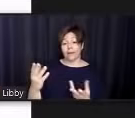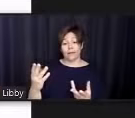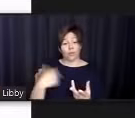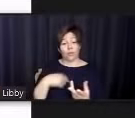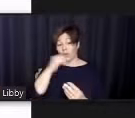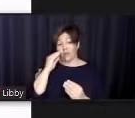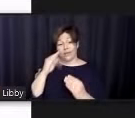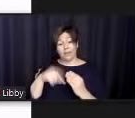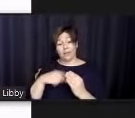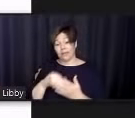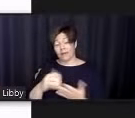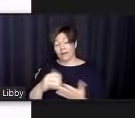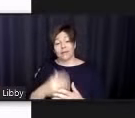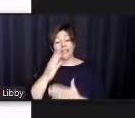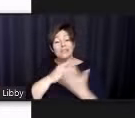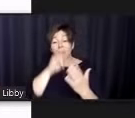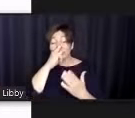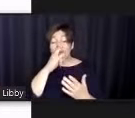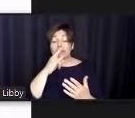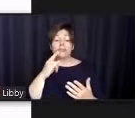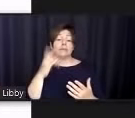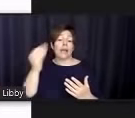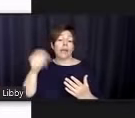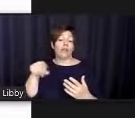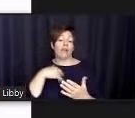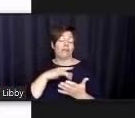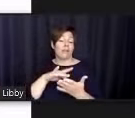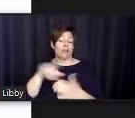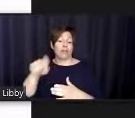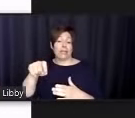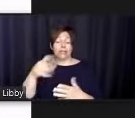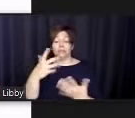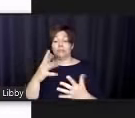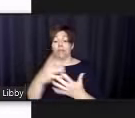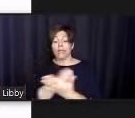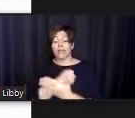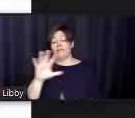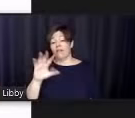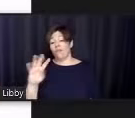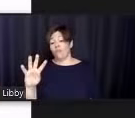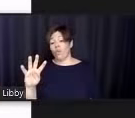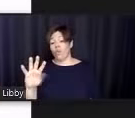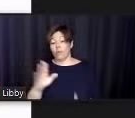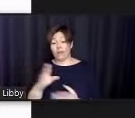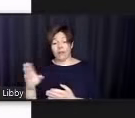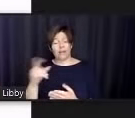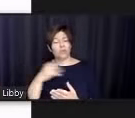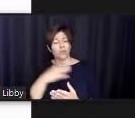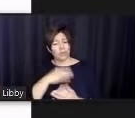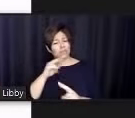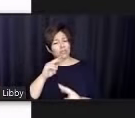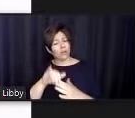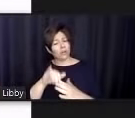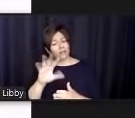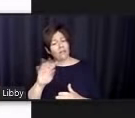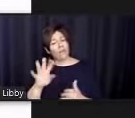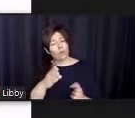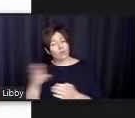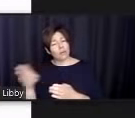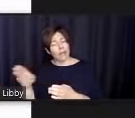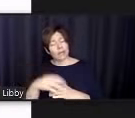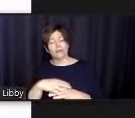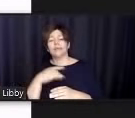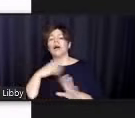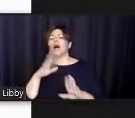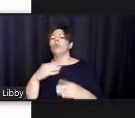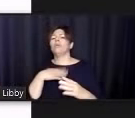There are some kids out there who have medical needs who are receiving 504 plans. So please reference that 504 document. And I'll give you